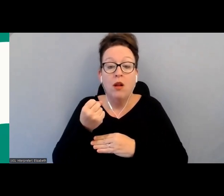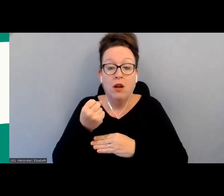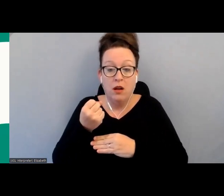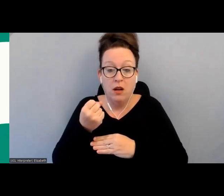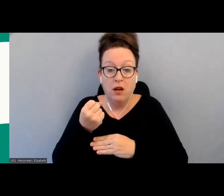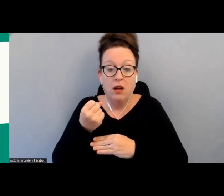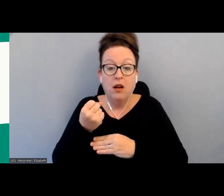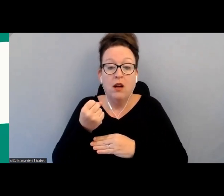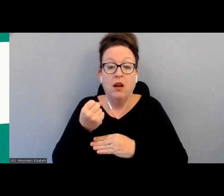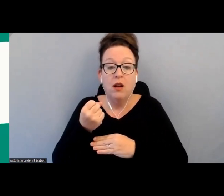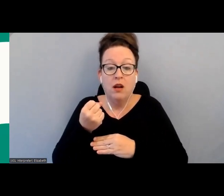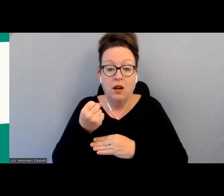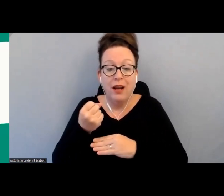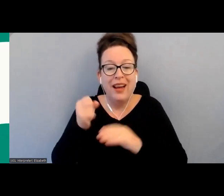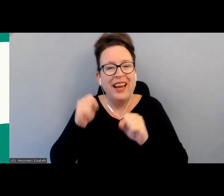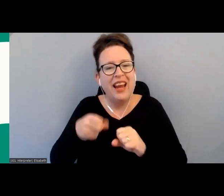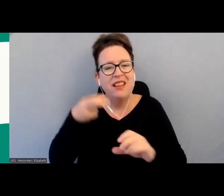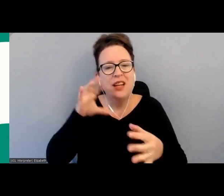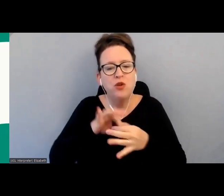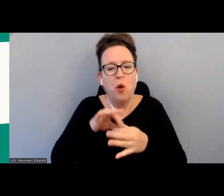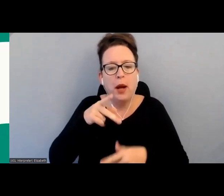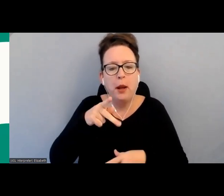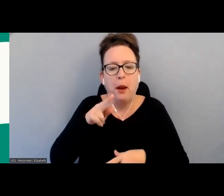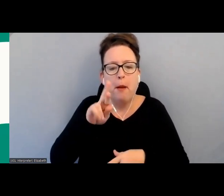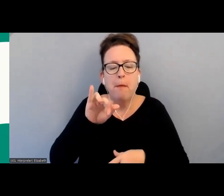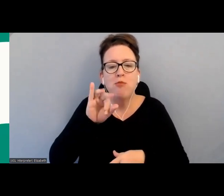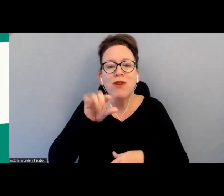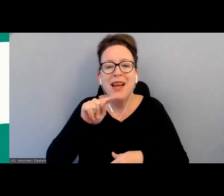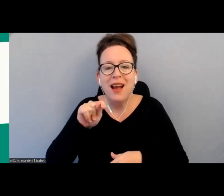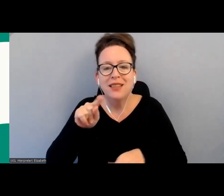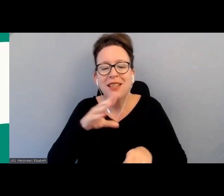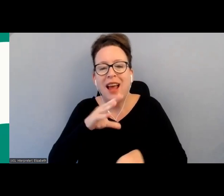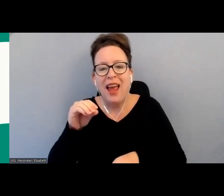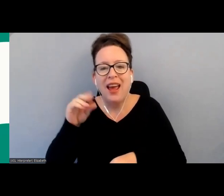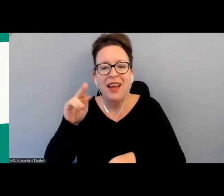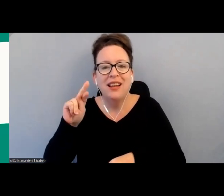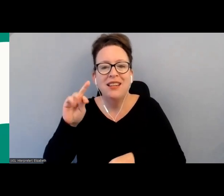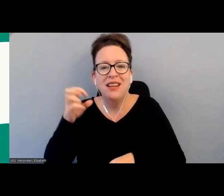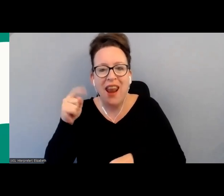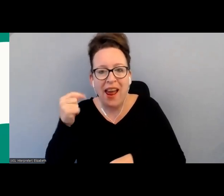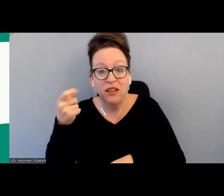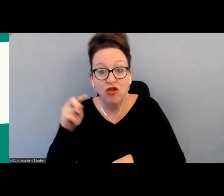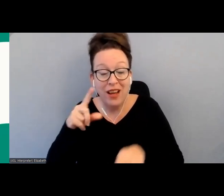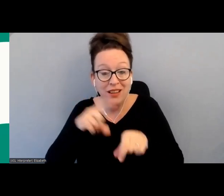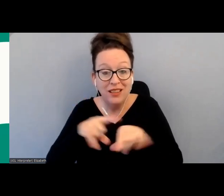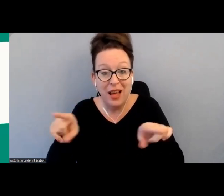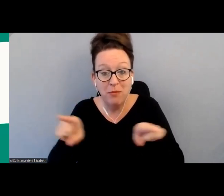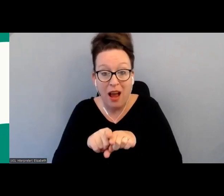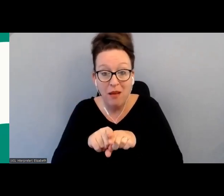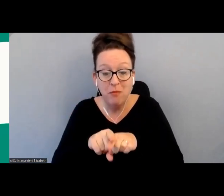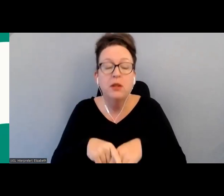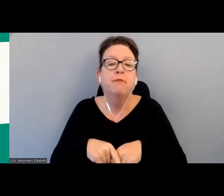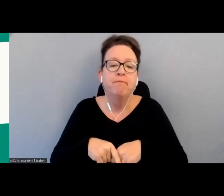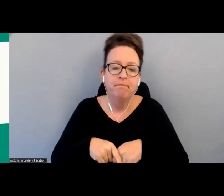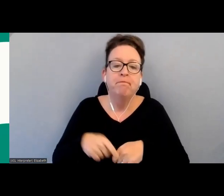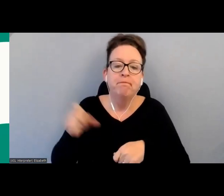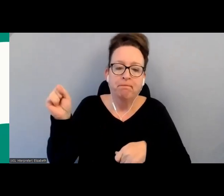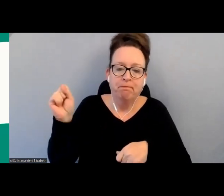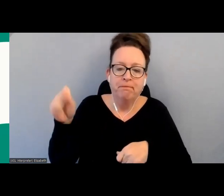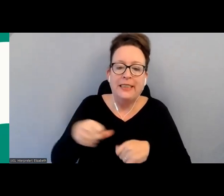and next gen at the same time? Yeah, so as I had mentioned,